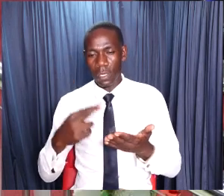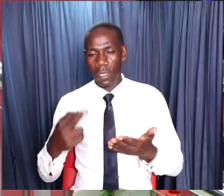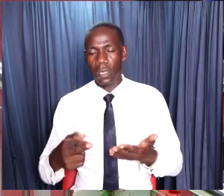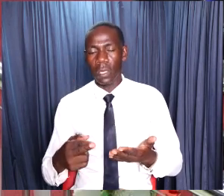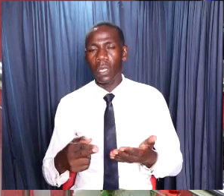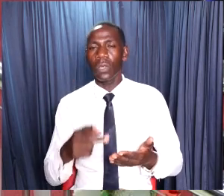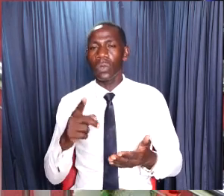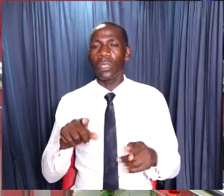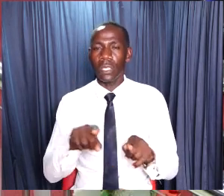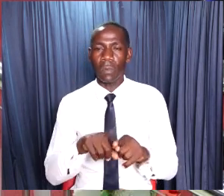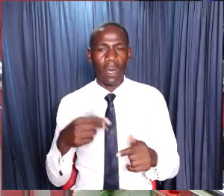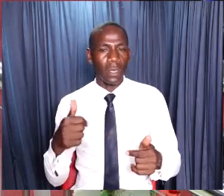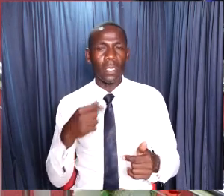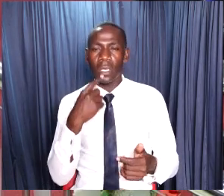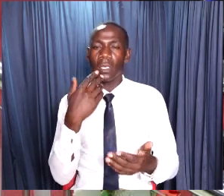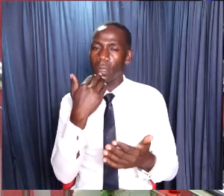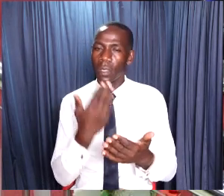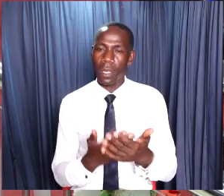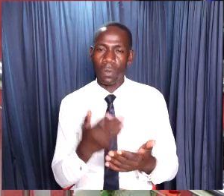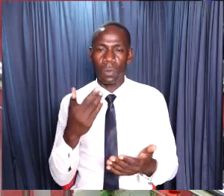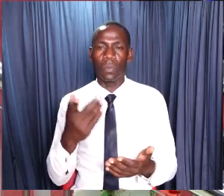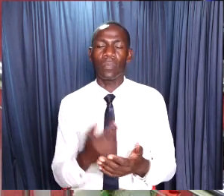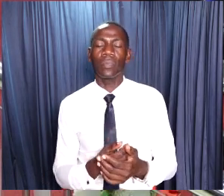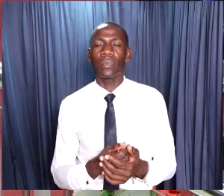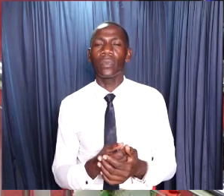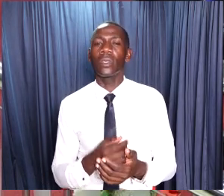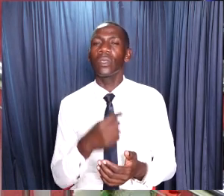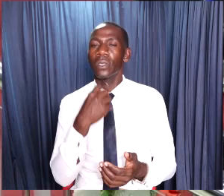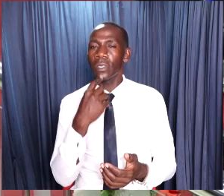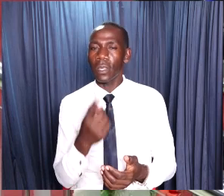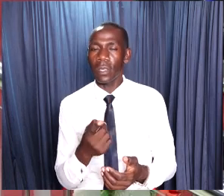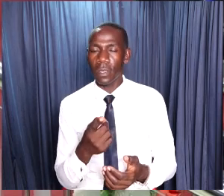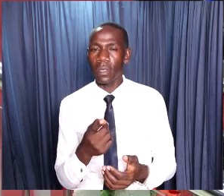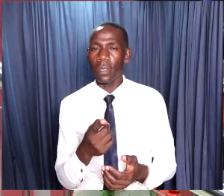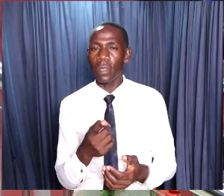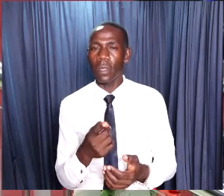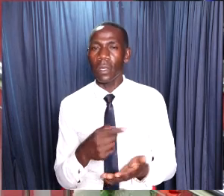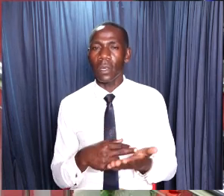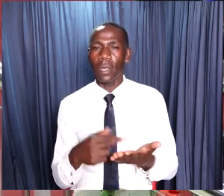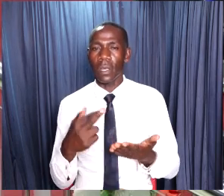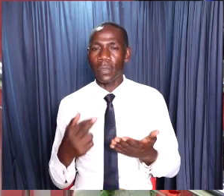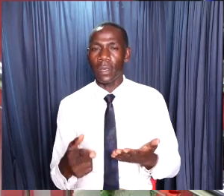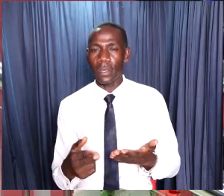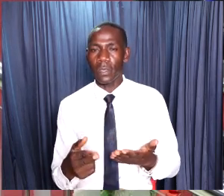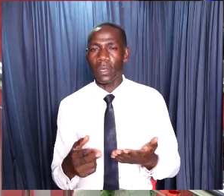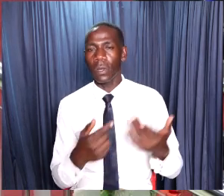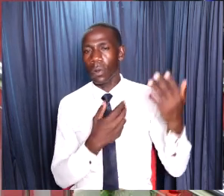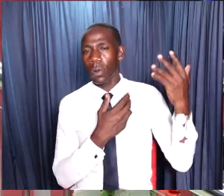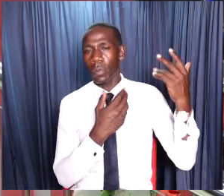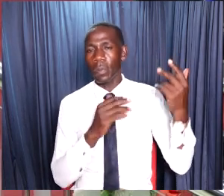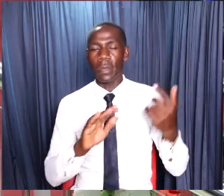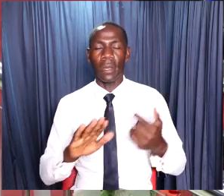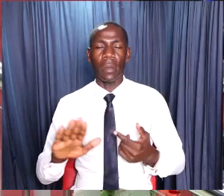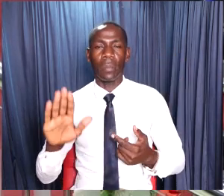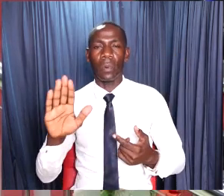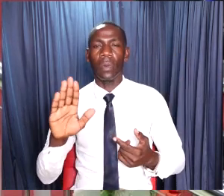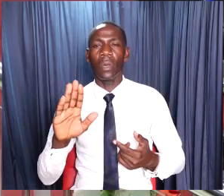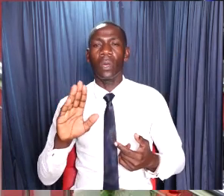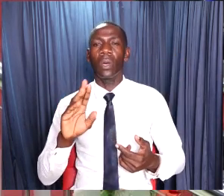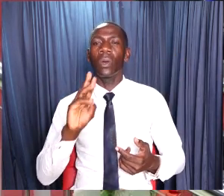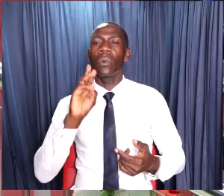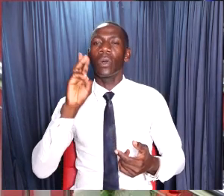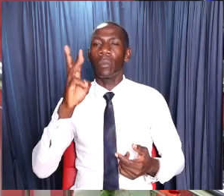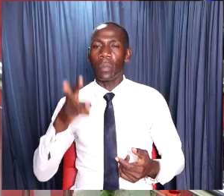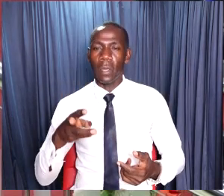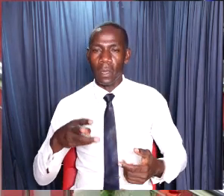mwingine aseme asante. One at least to thank you. Anasema. He says. Wenye haki kutarajia kwao. The expectation of the righteous.